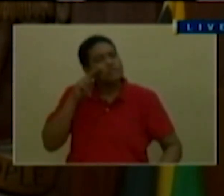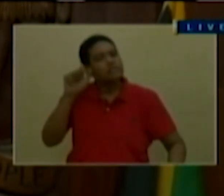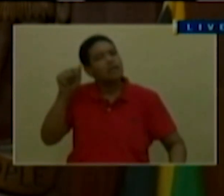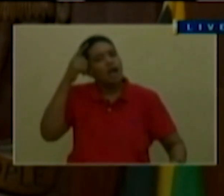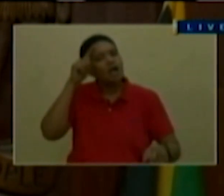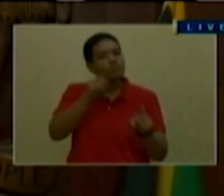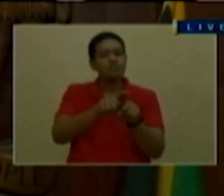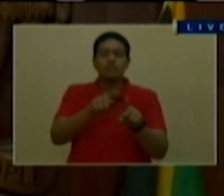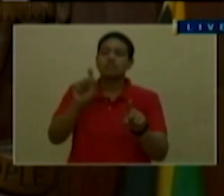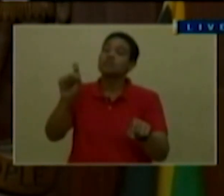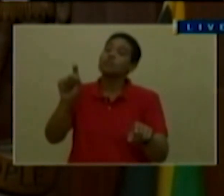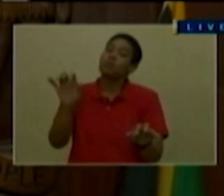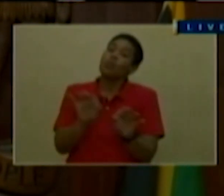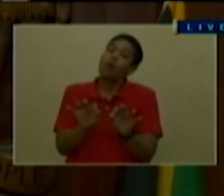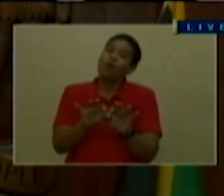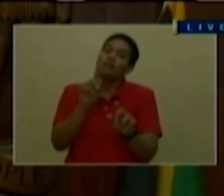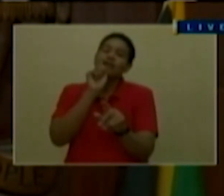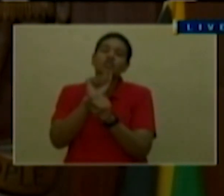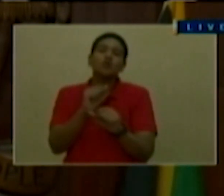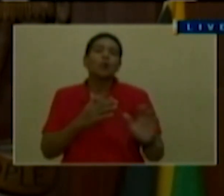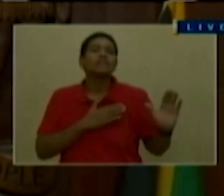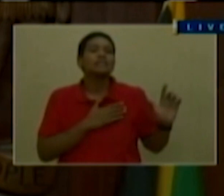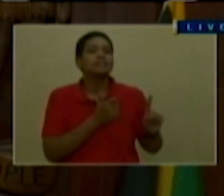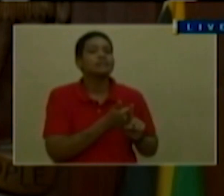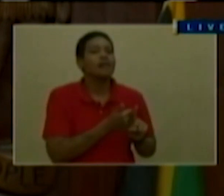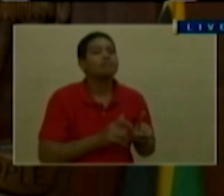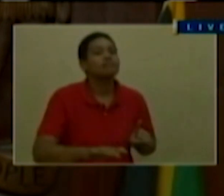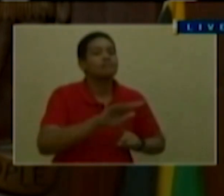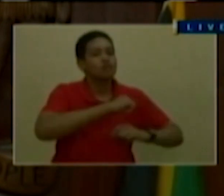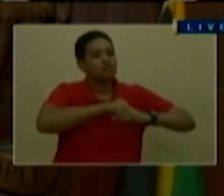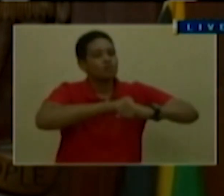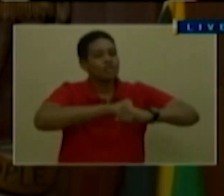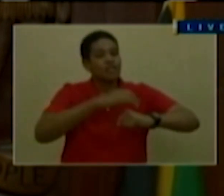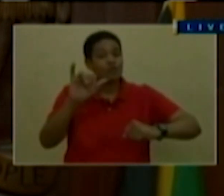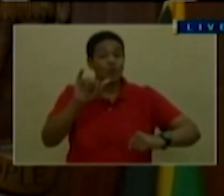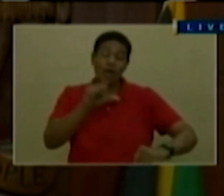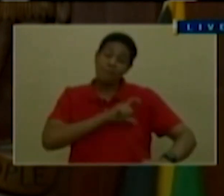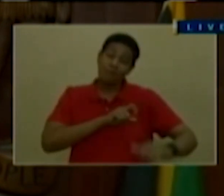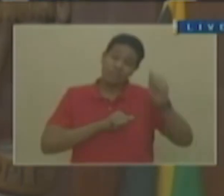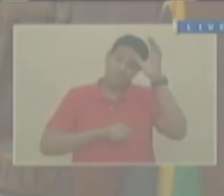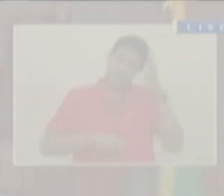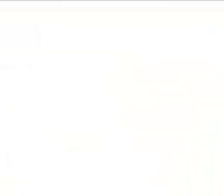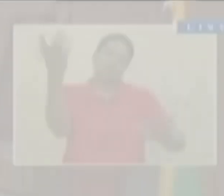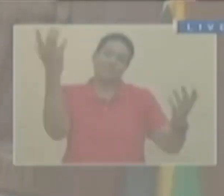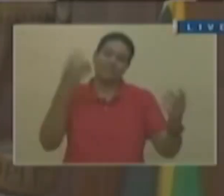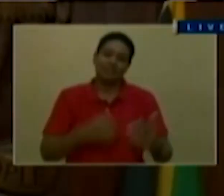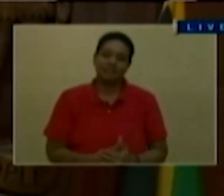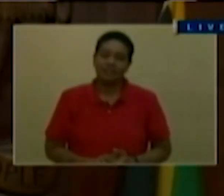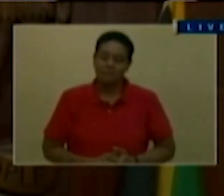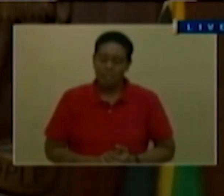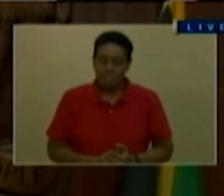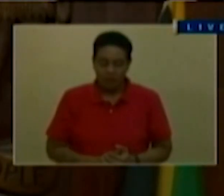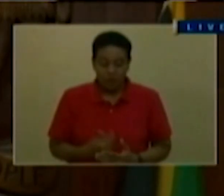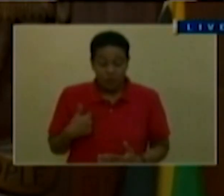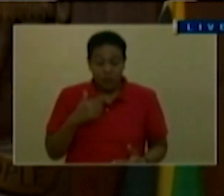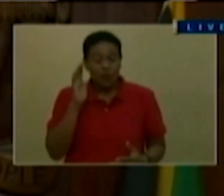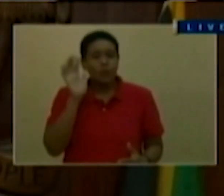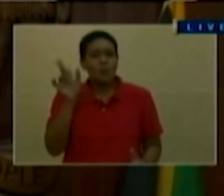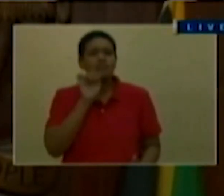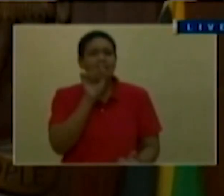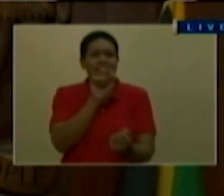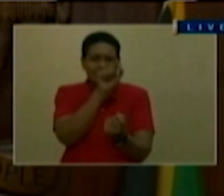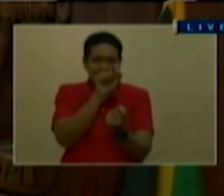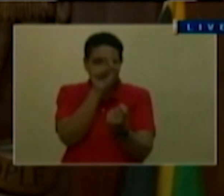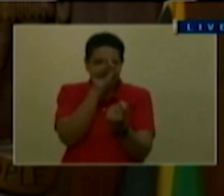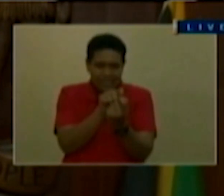to ensure that citizens are protected and that policemen are protected as well. We are now going to